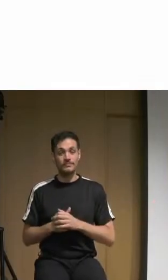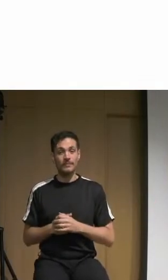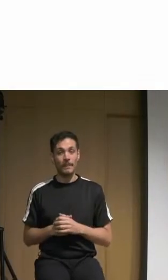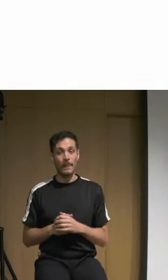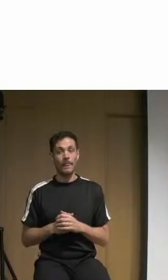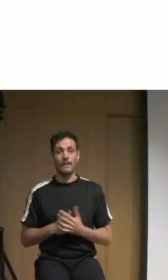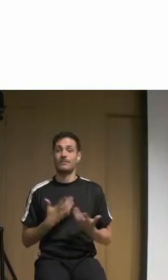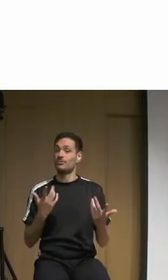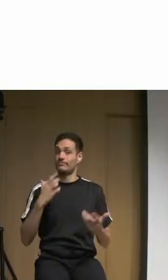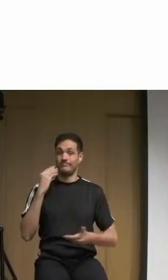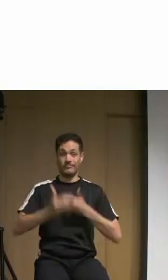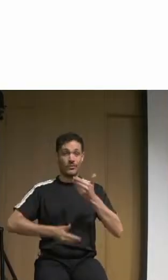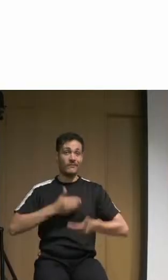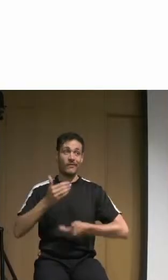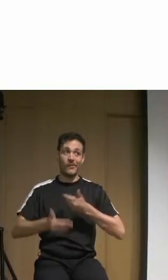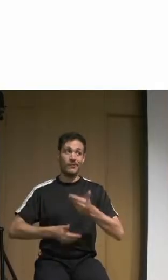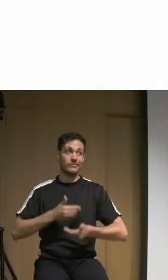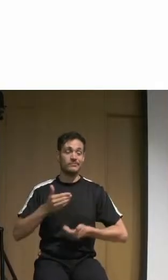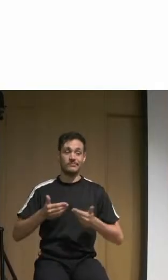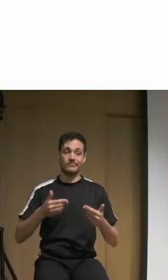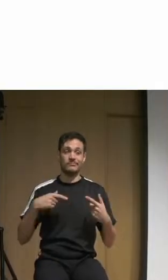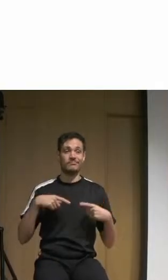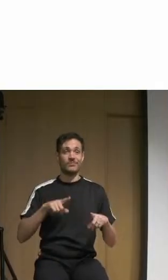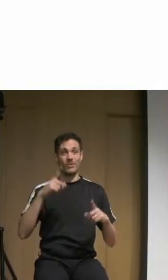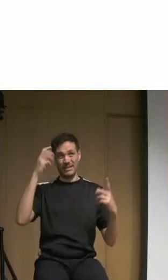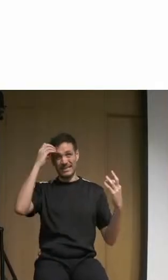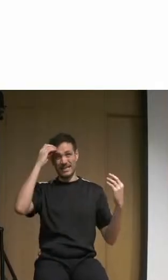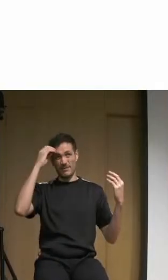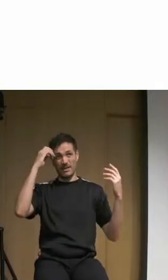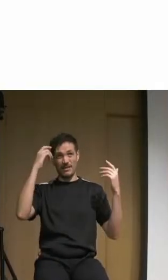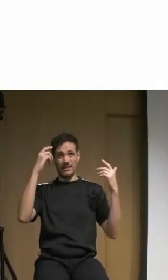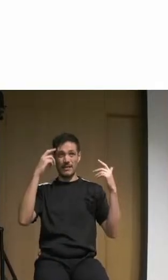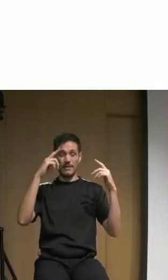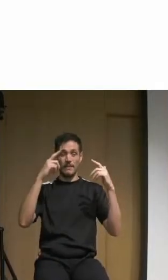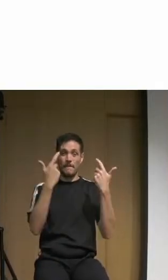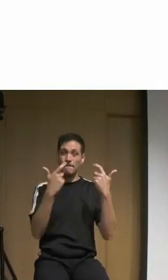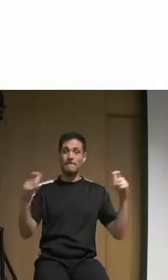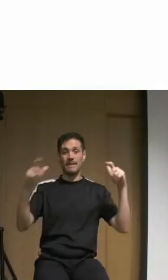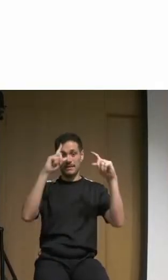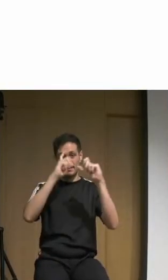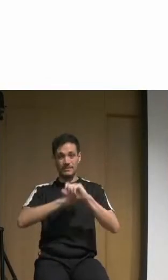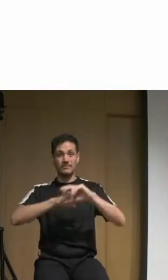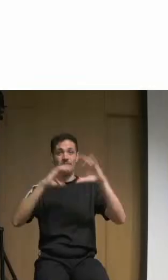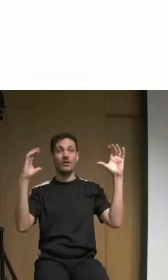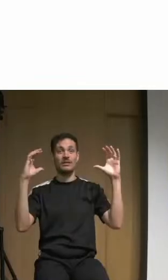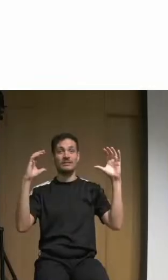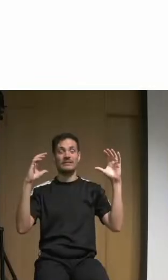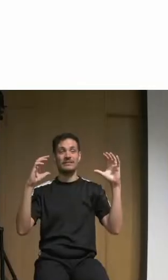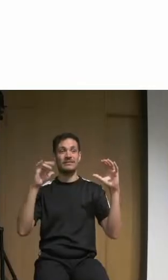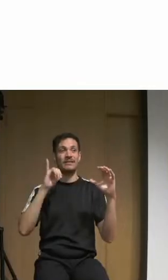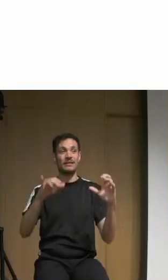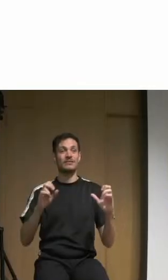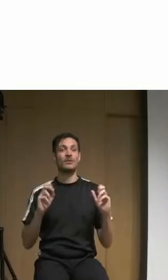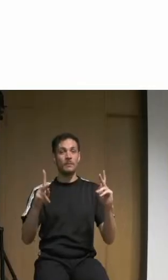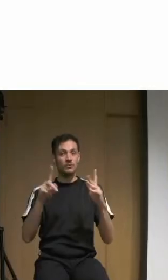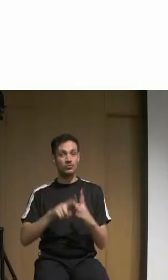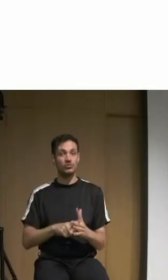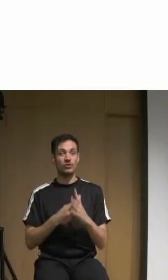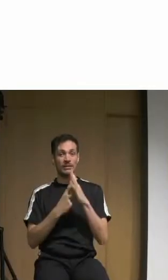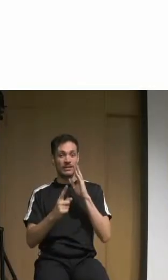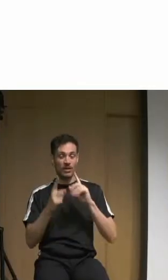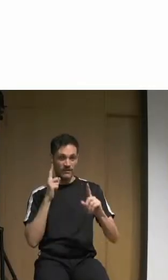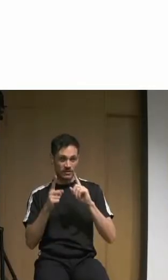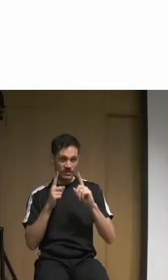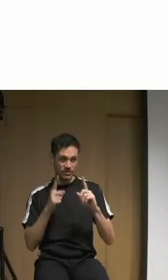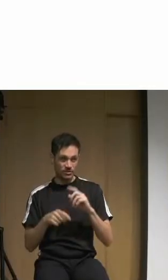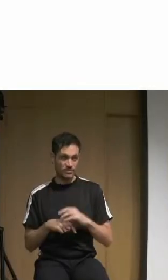move forward as we think about the bigger process and take this for what it was, which was an opportunity to begin conversation.